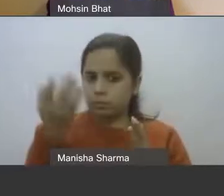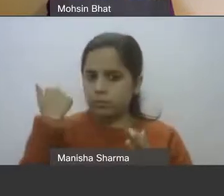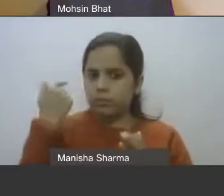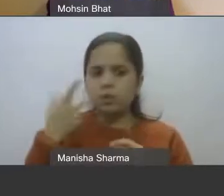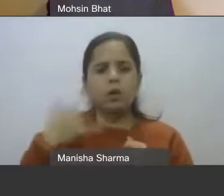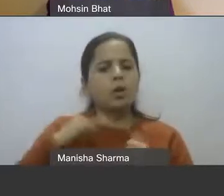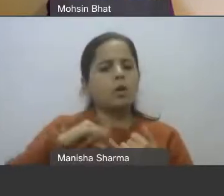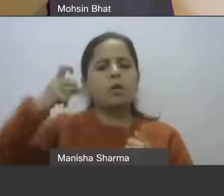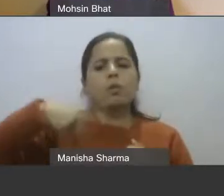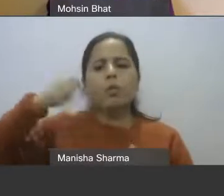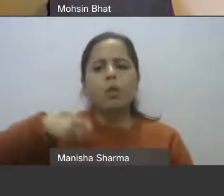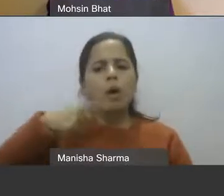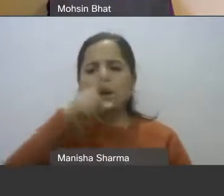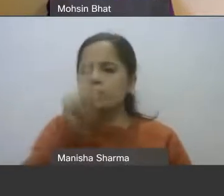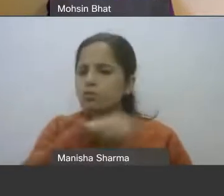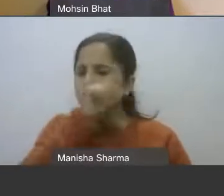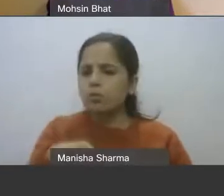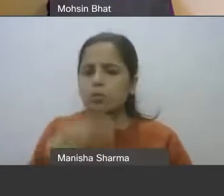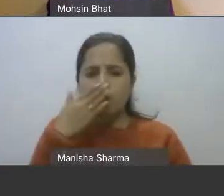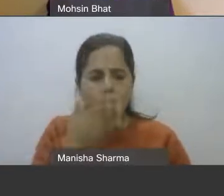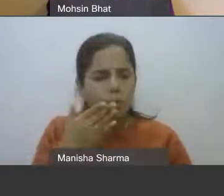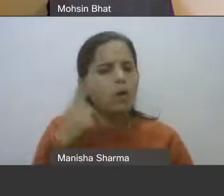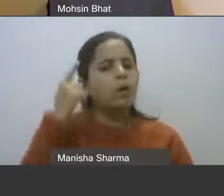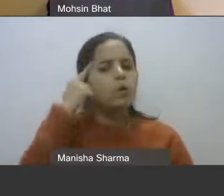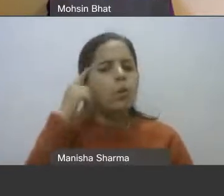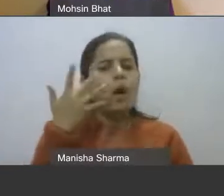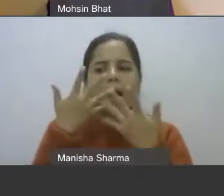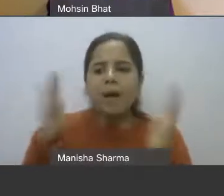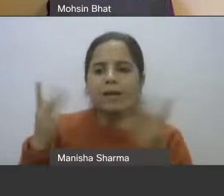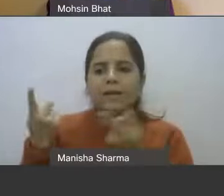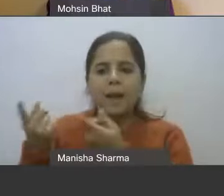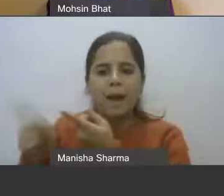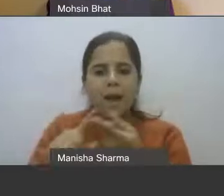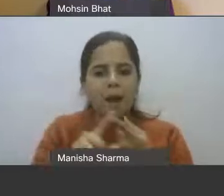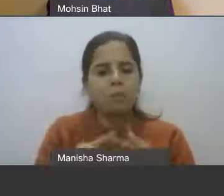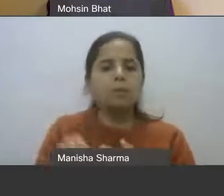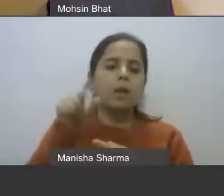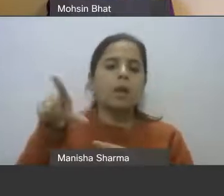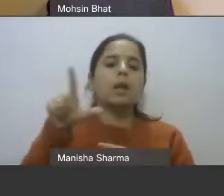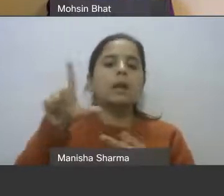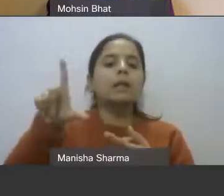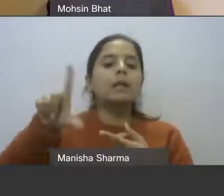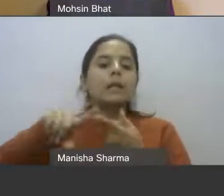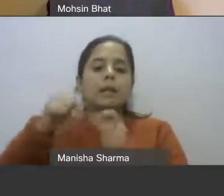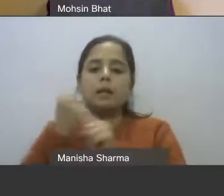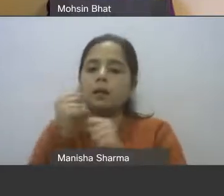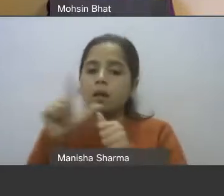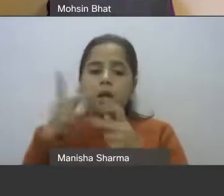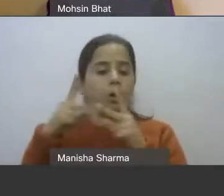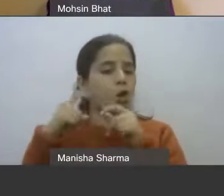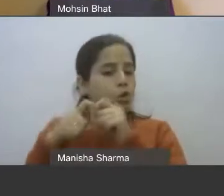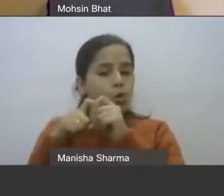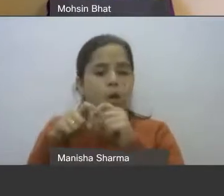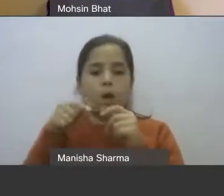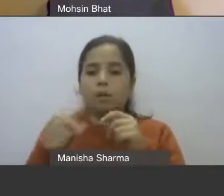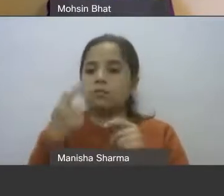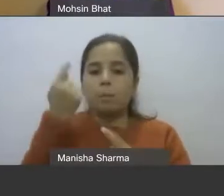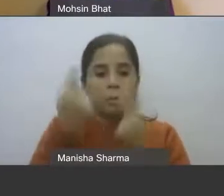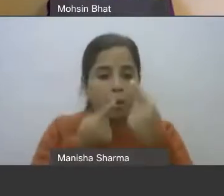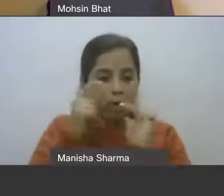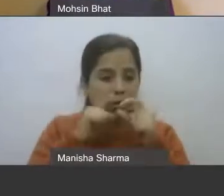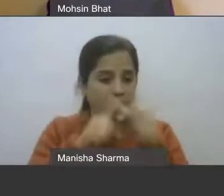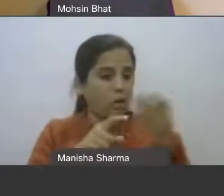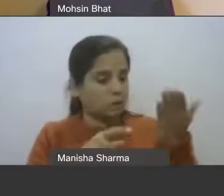court is simply wrong because the court thinks that all legal questions subsume or all legal questions contain political questions, which it does